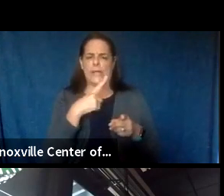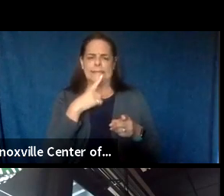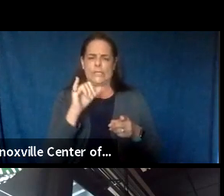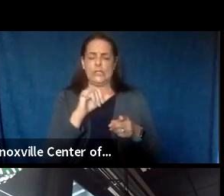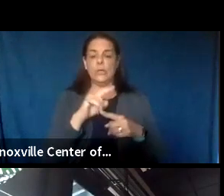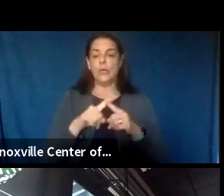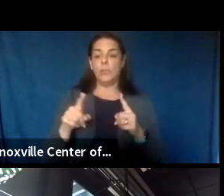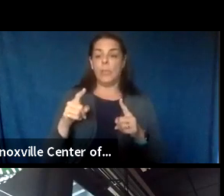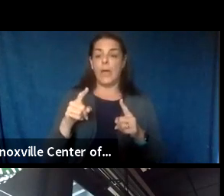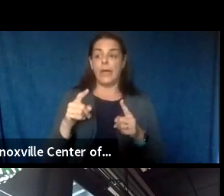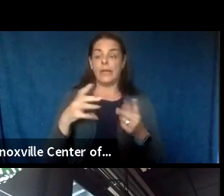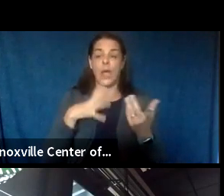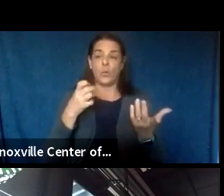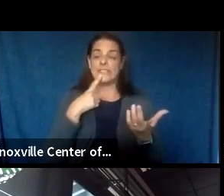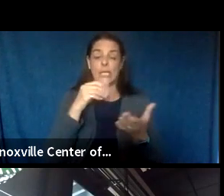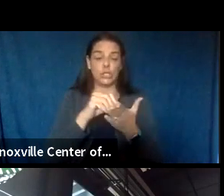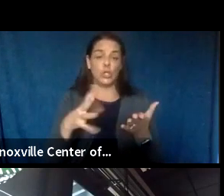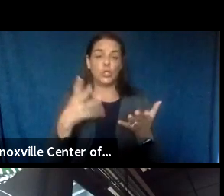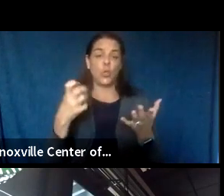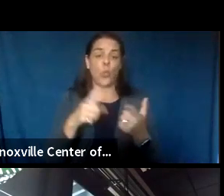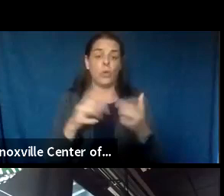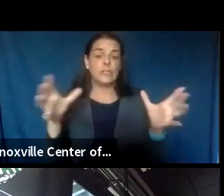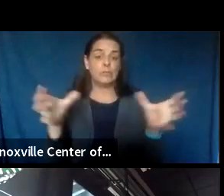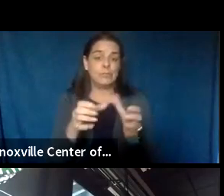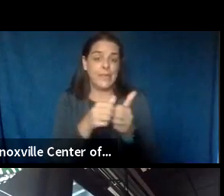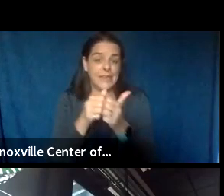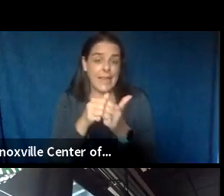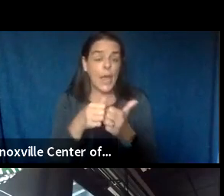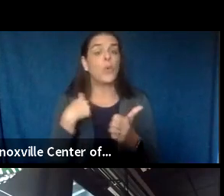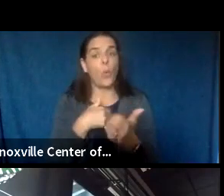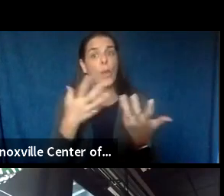want to be together and we want them to be together,